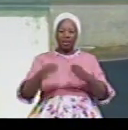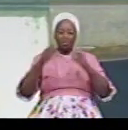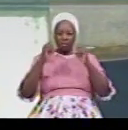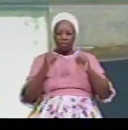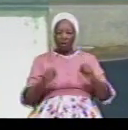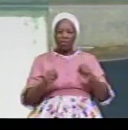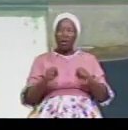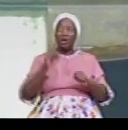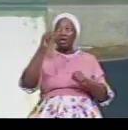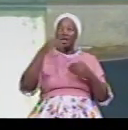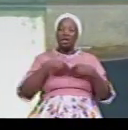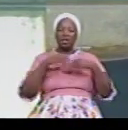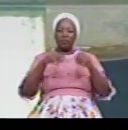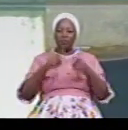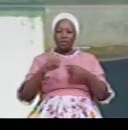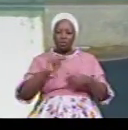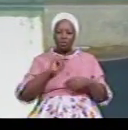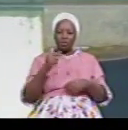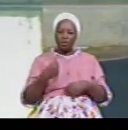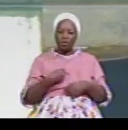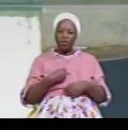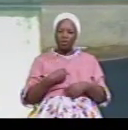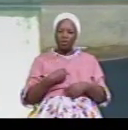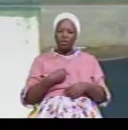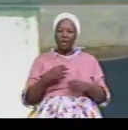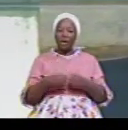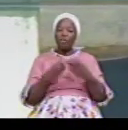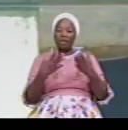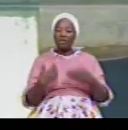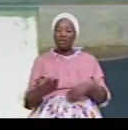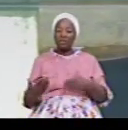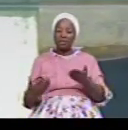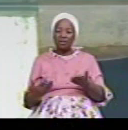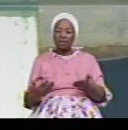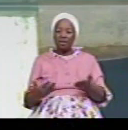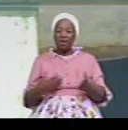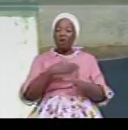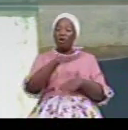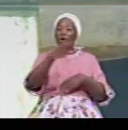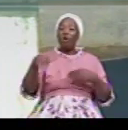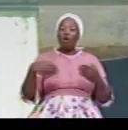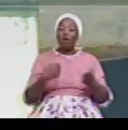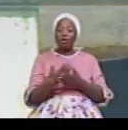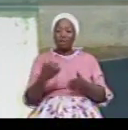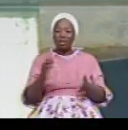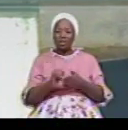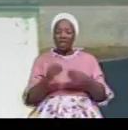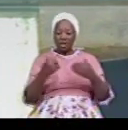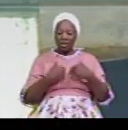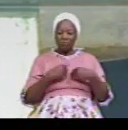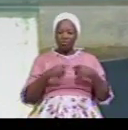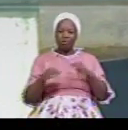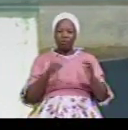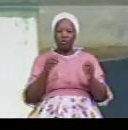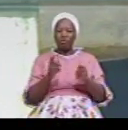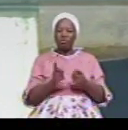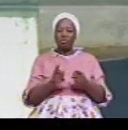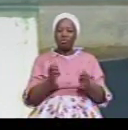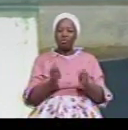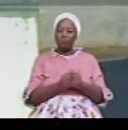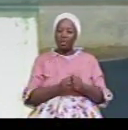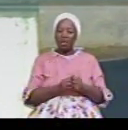unto us, how many things? All things that pertain unto life